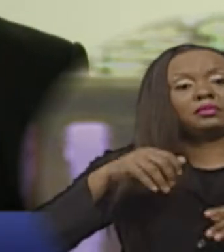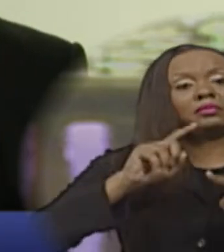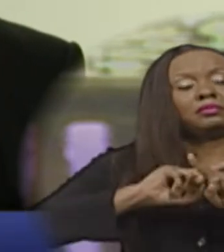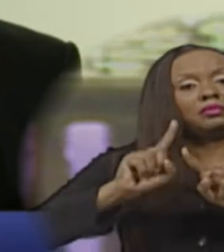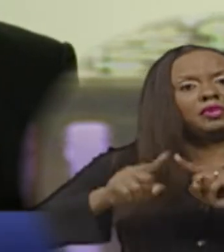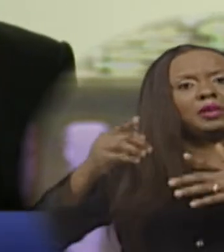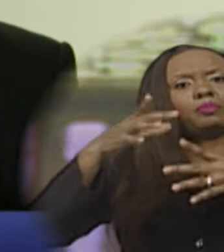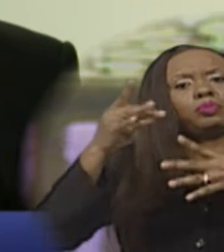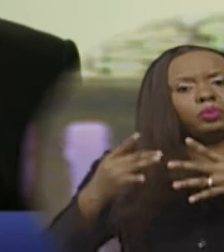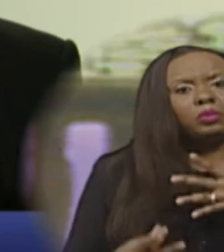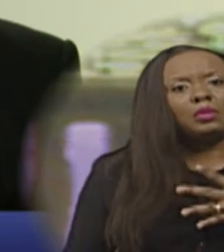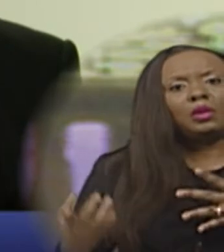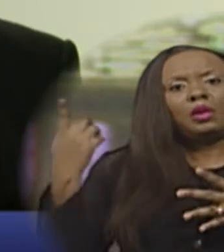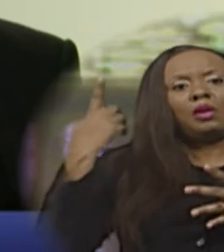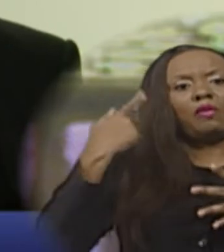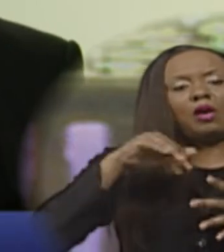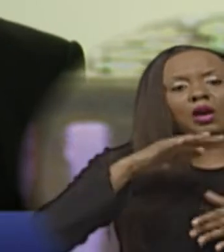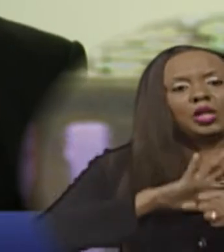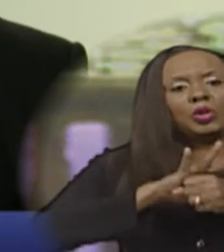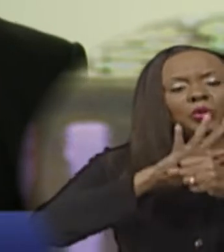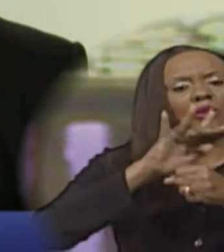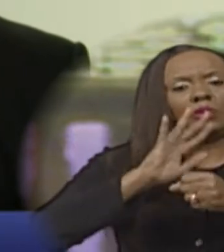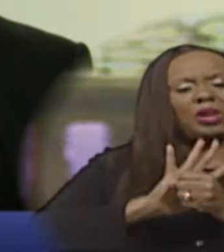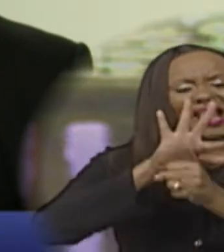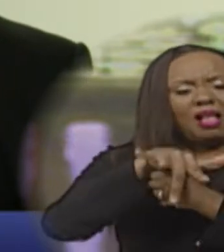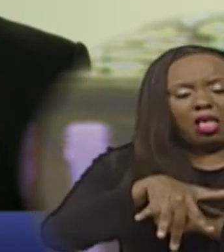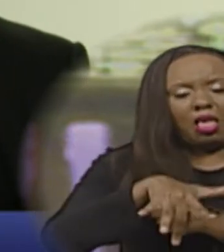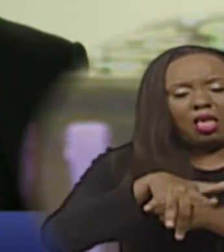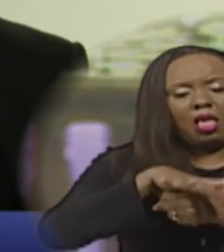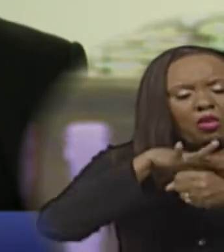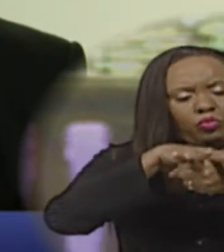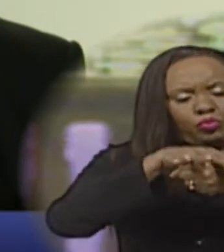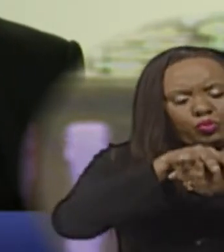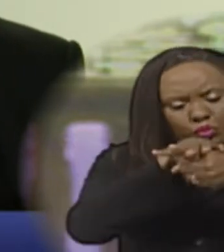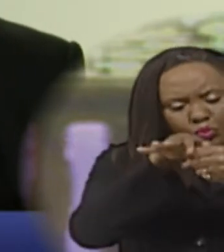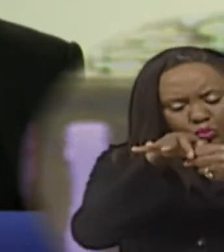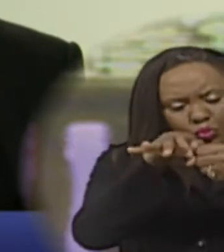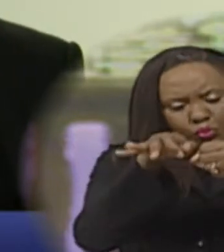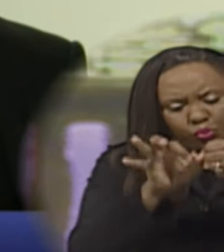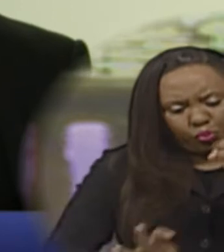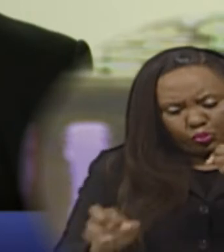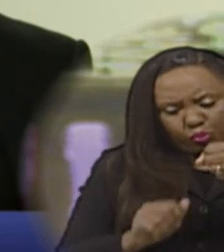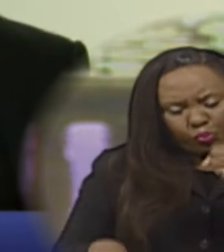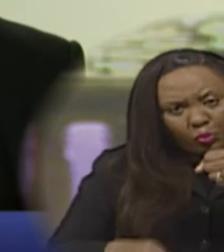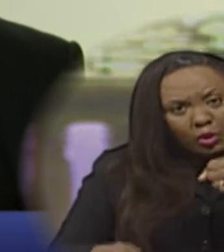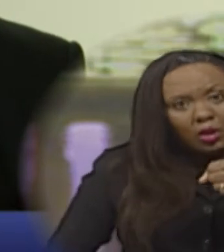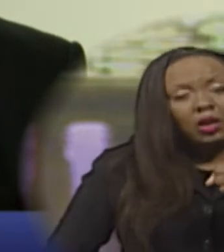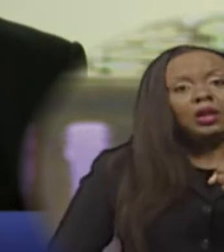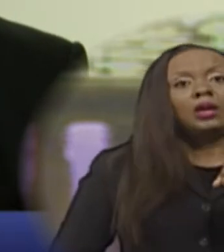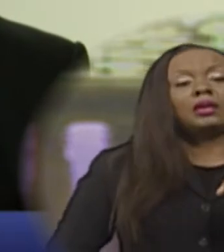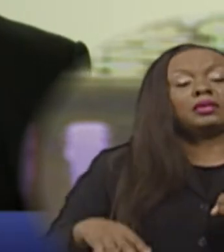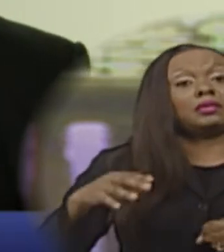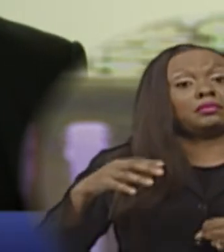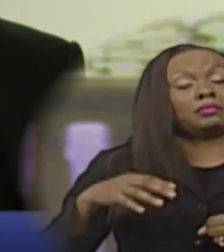or diverting the effluent so that we can keep the sewage from overflowing in the first instance. And then secondly, to